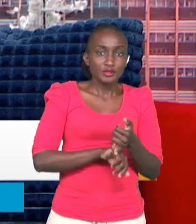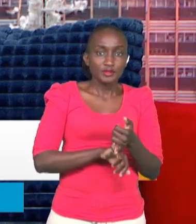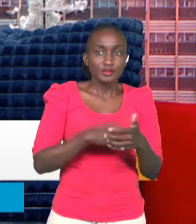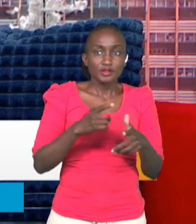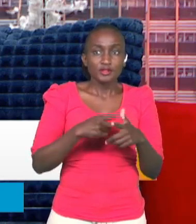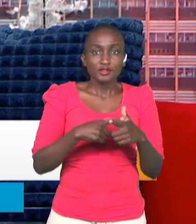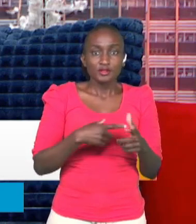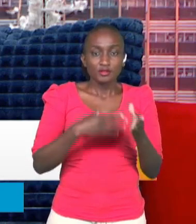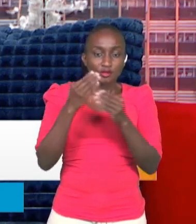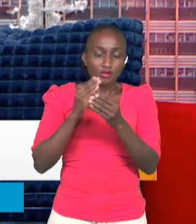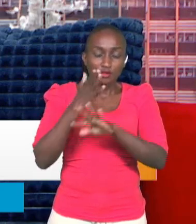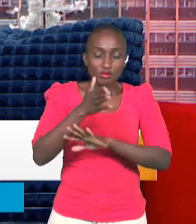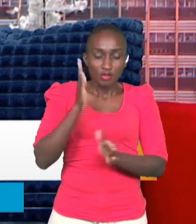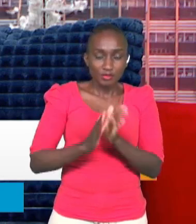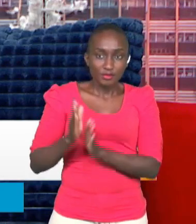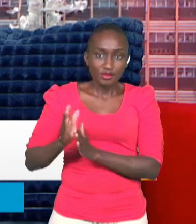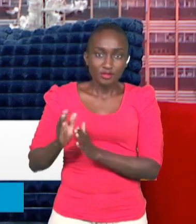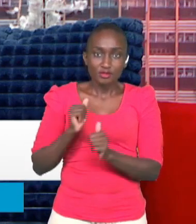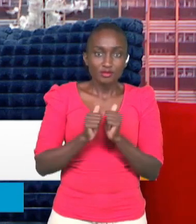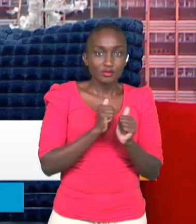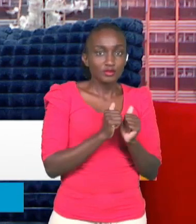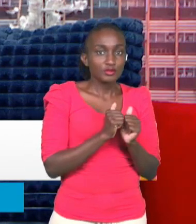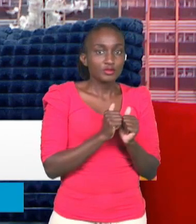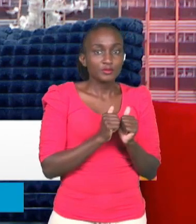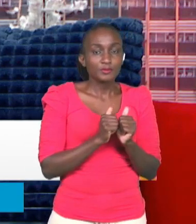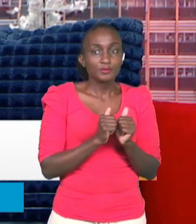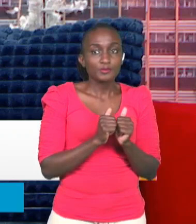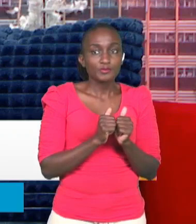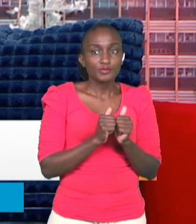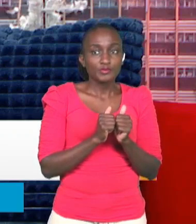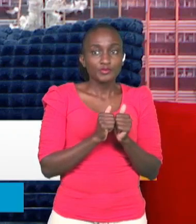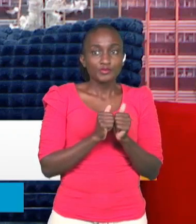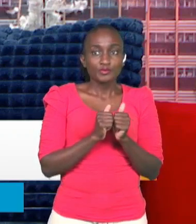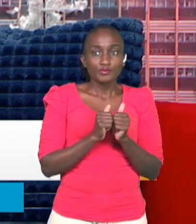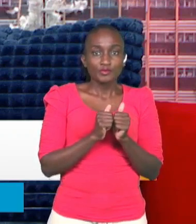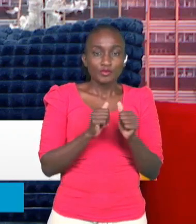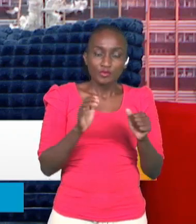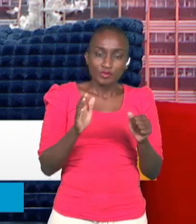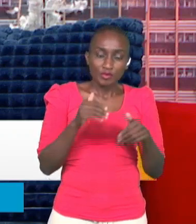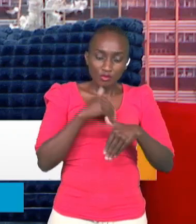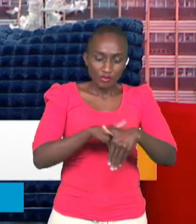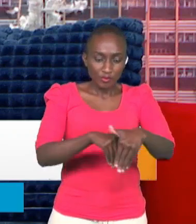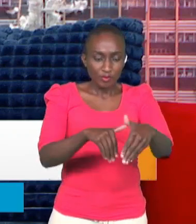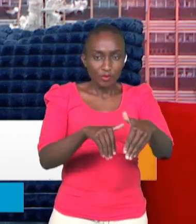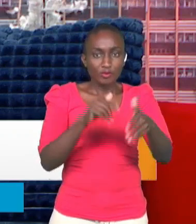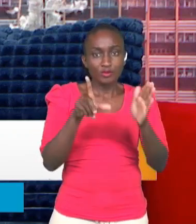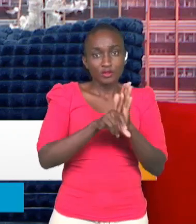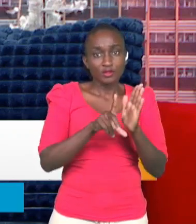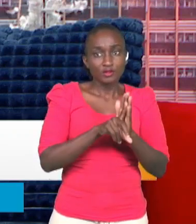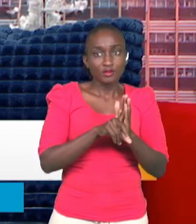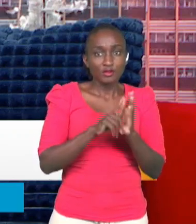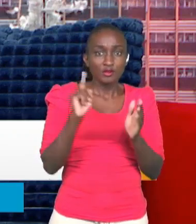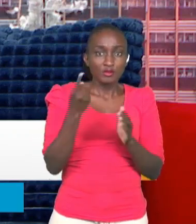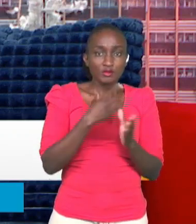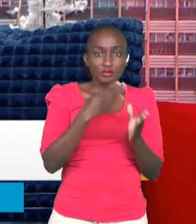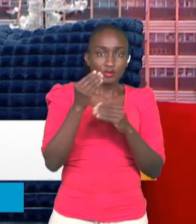to be taken through a process, mm-hmm. and actually that process has to be, for lack of a better word, foolproof. Okay. And once you go